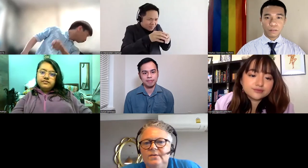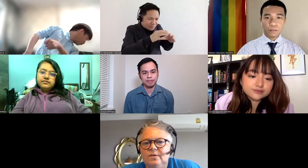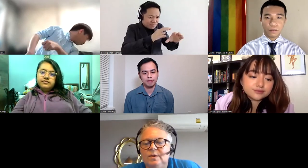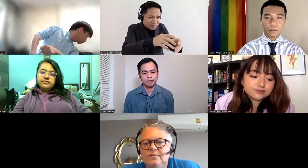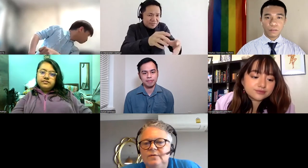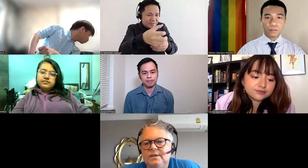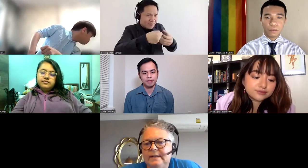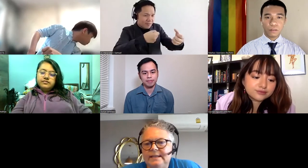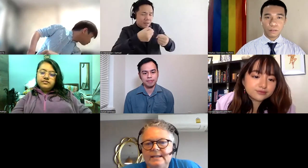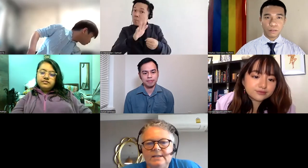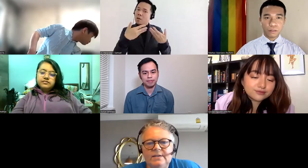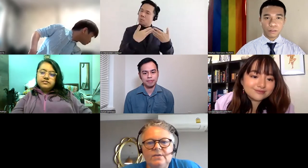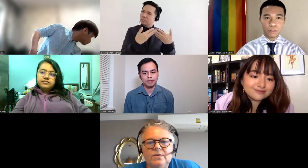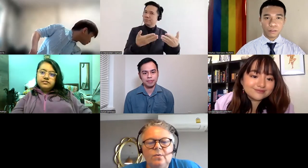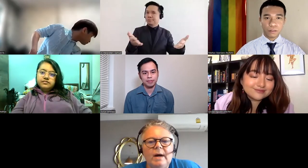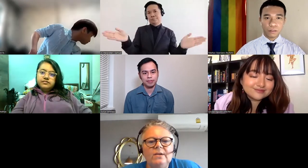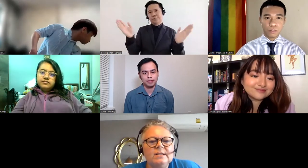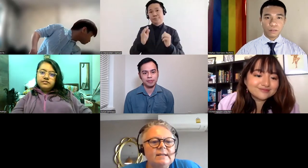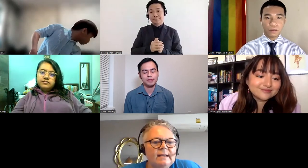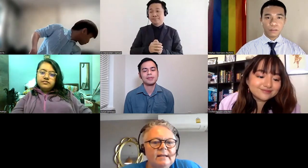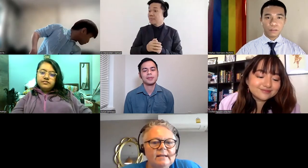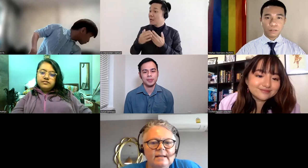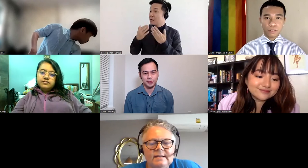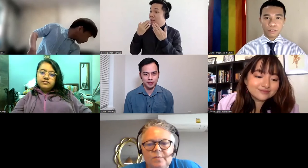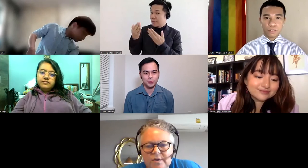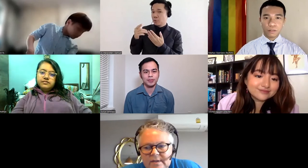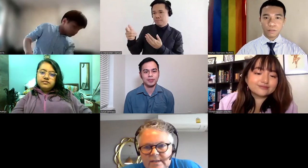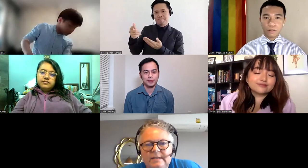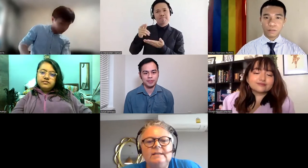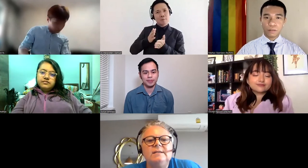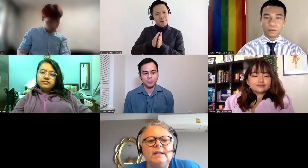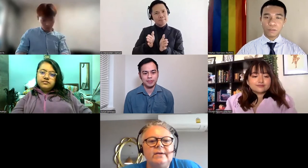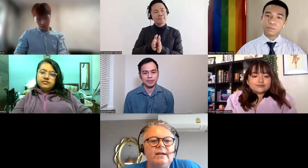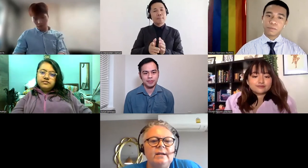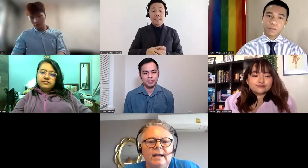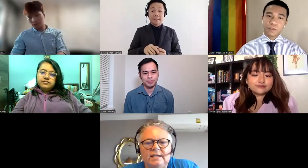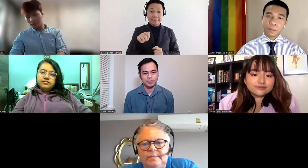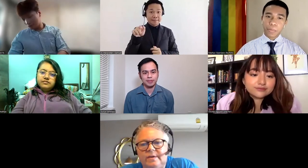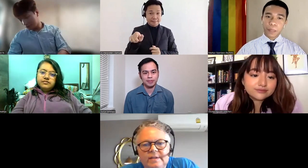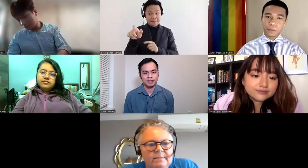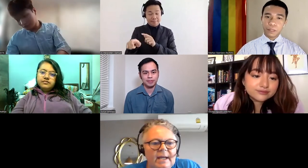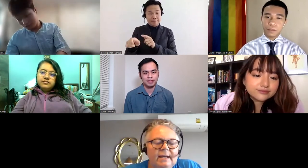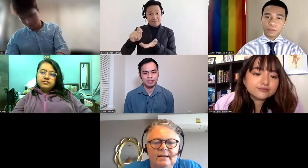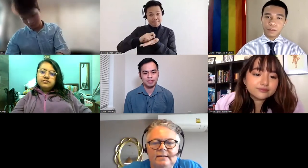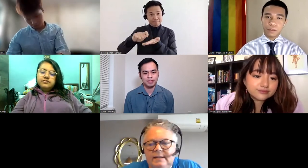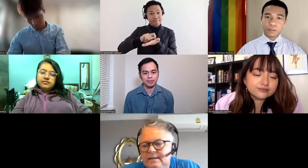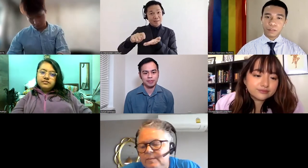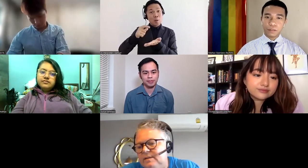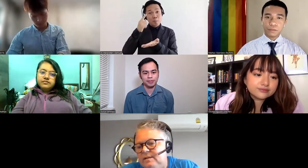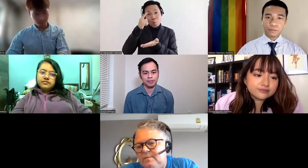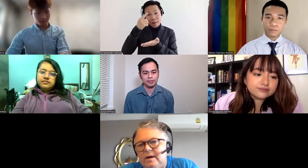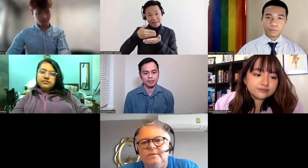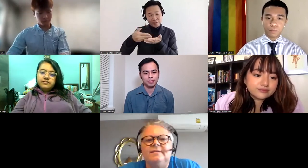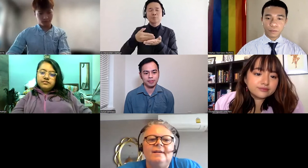Thank you so much for the translation. So my understanding is that this person is indeed sharing experience and making a